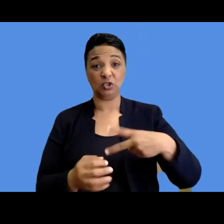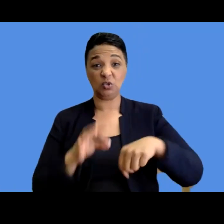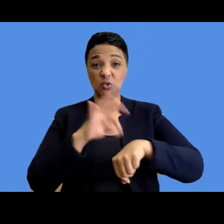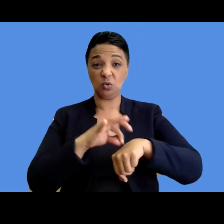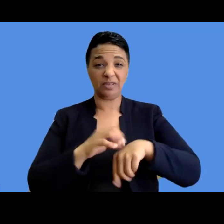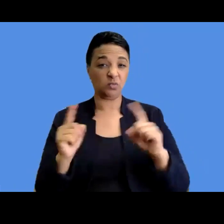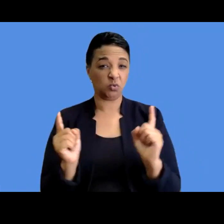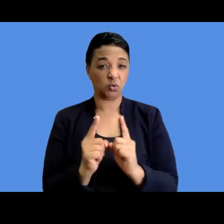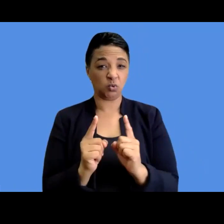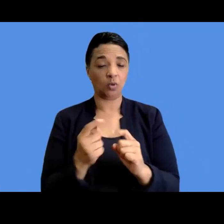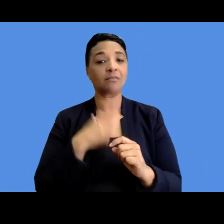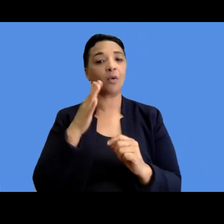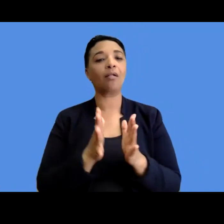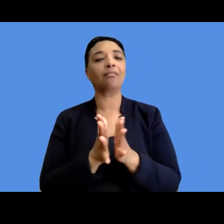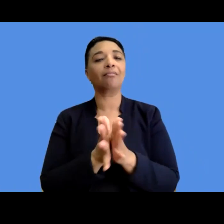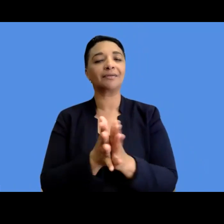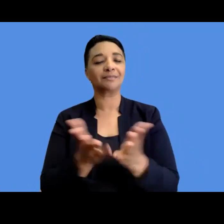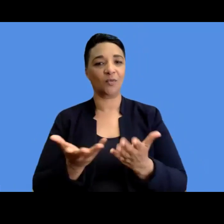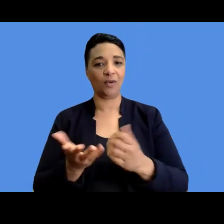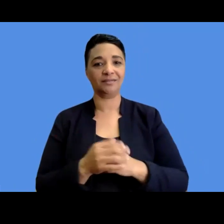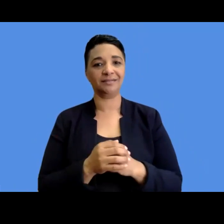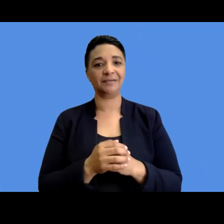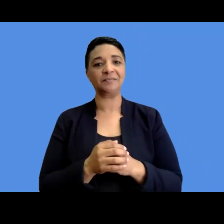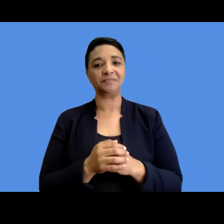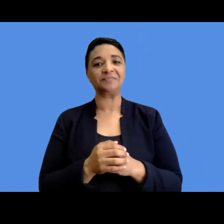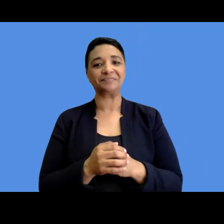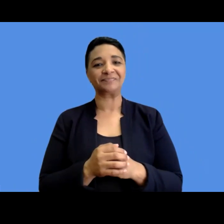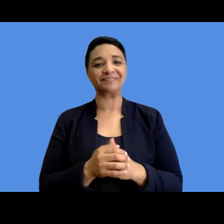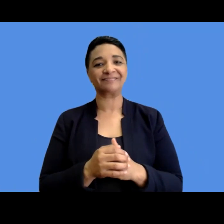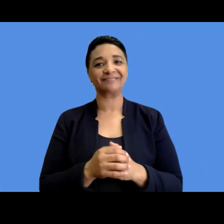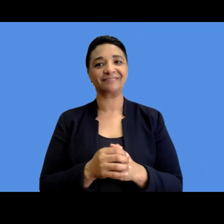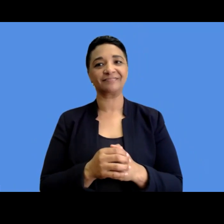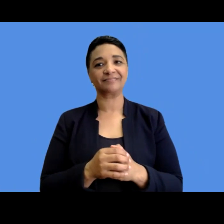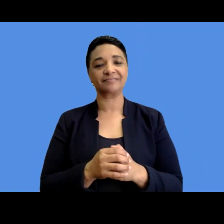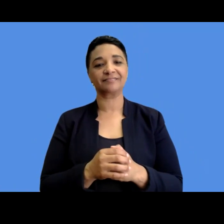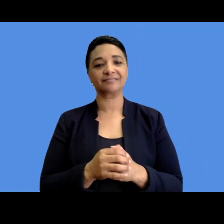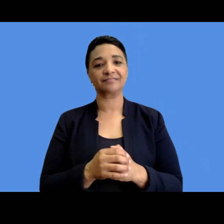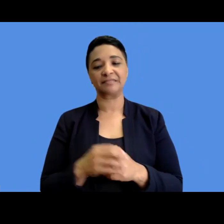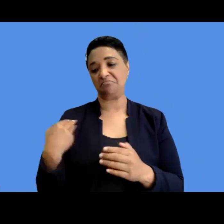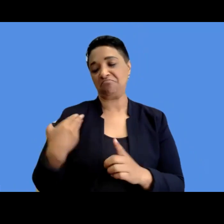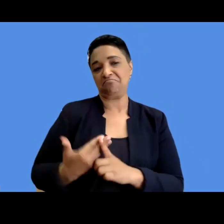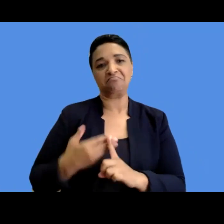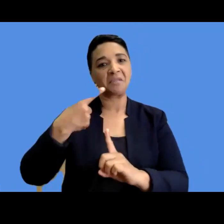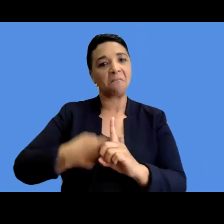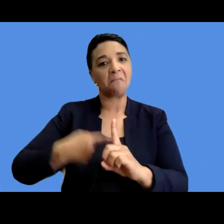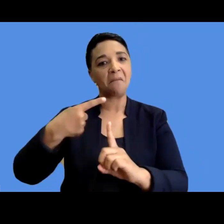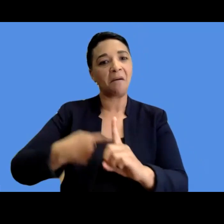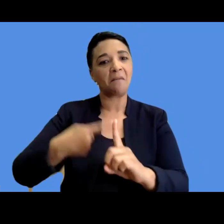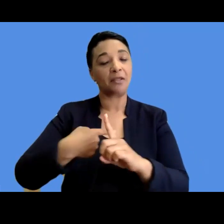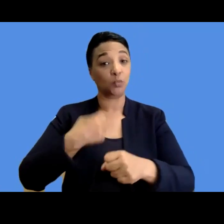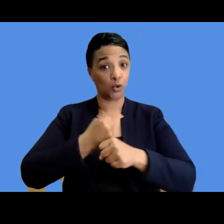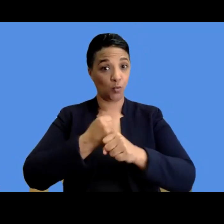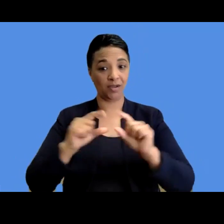with you something very exciting in a very short amount of time. So for the last few months, as DRG members